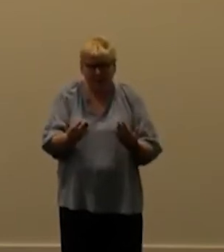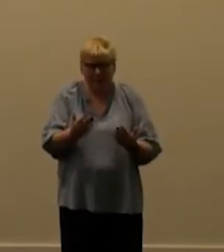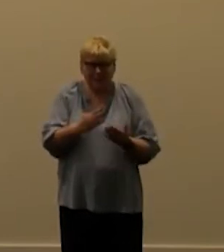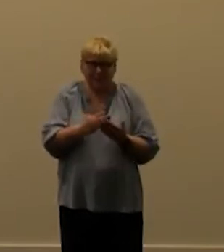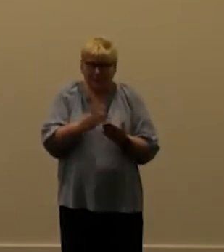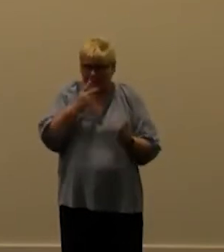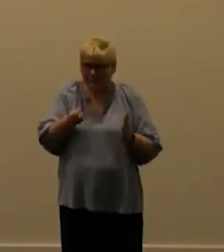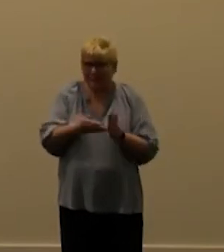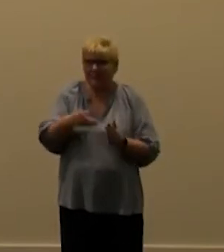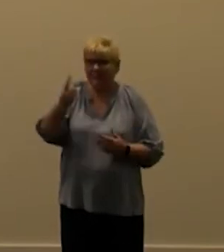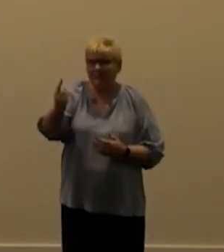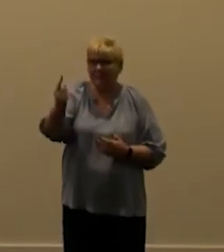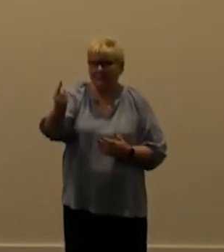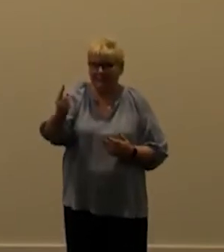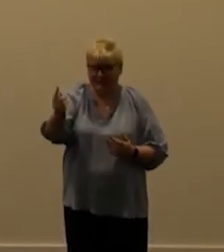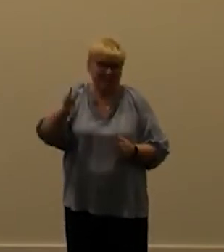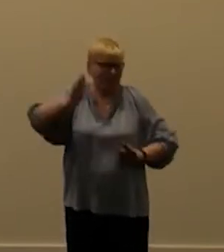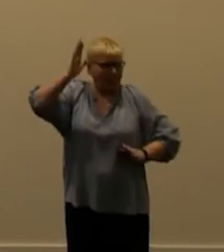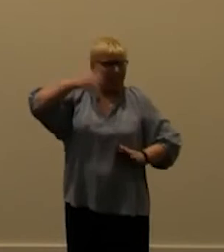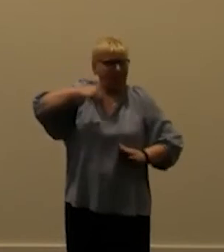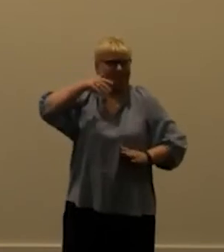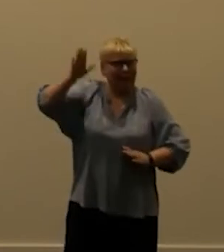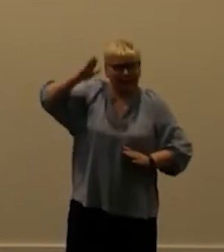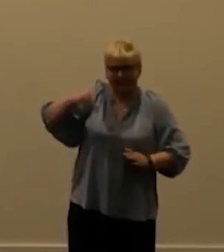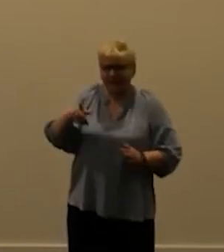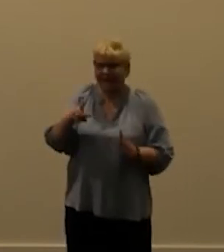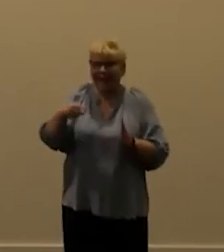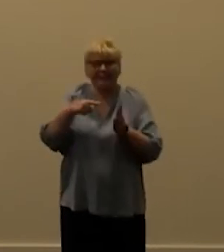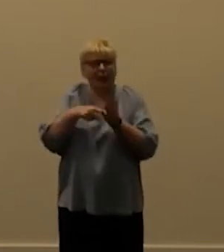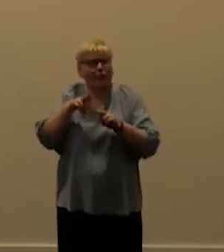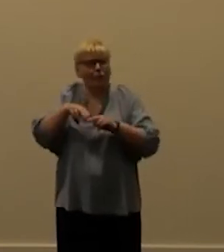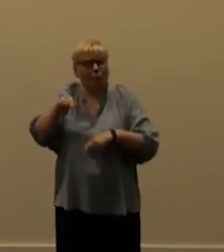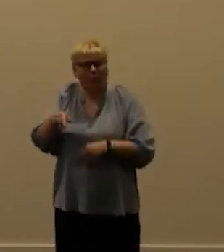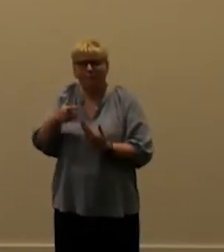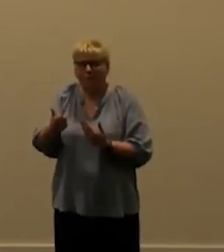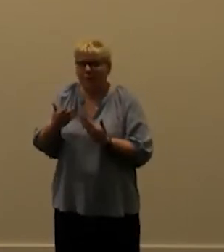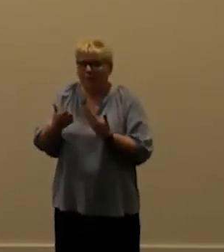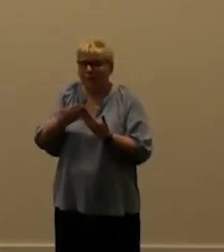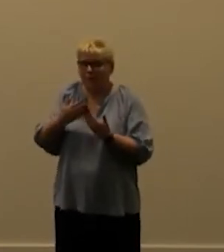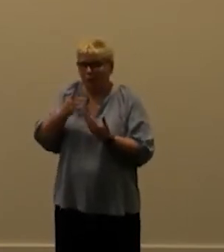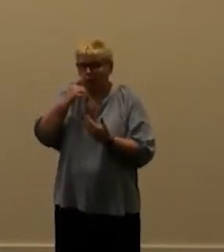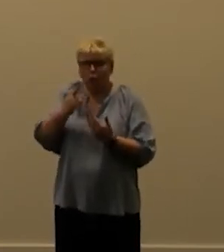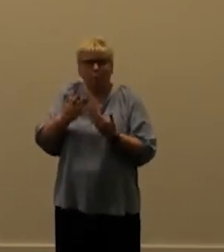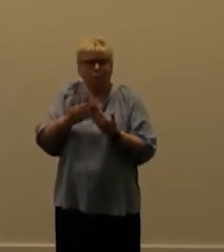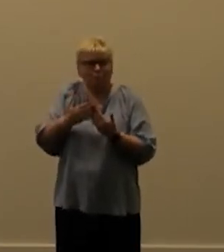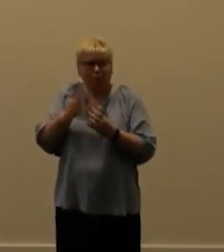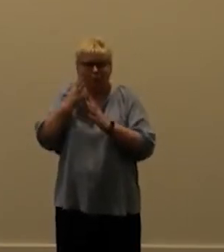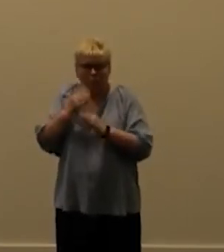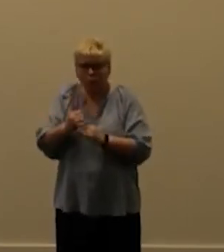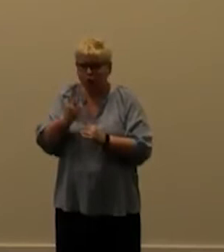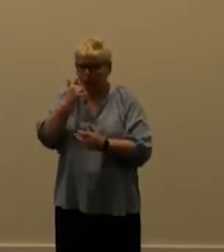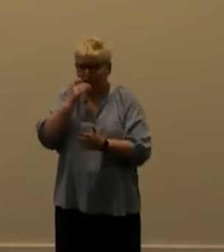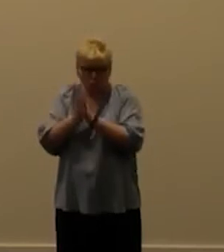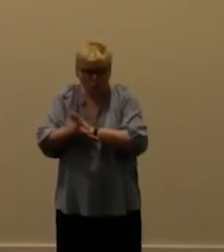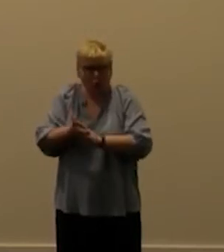that one. I would say it's like... Go on then. I would say, see, Terraform is more like you can obviously do demolition, you can destroy it, you can